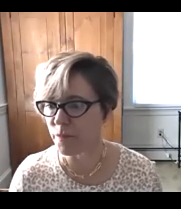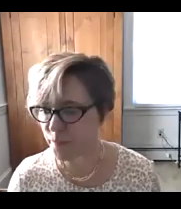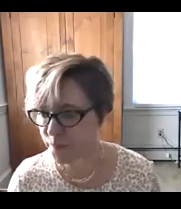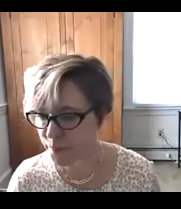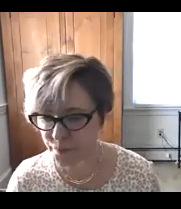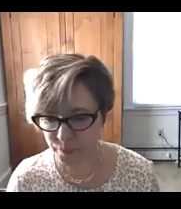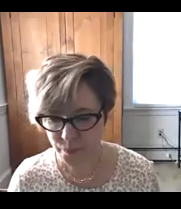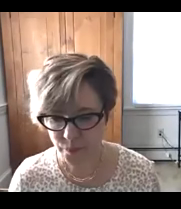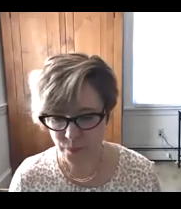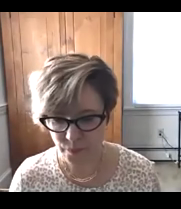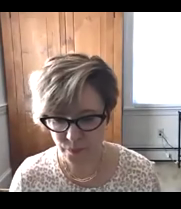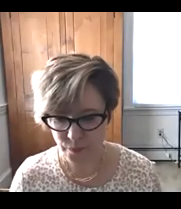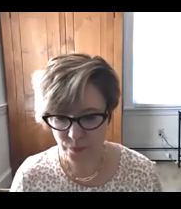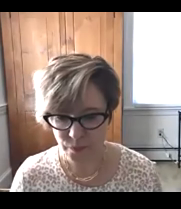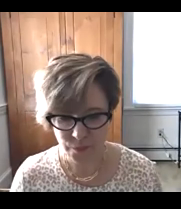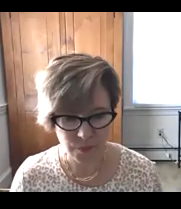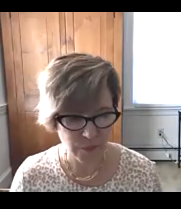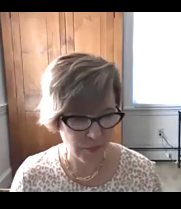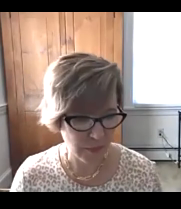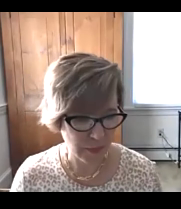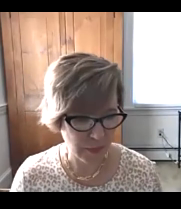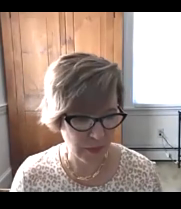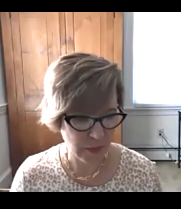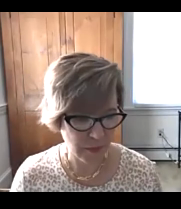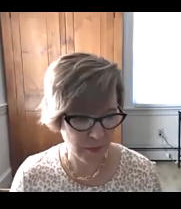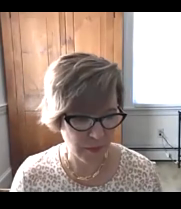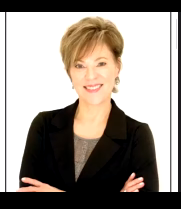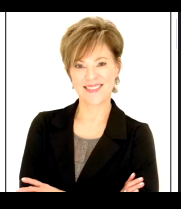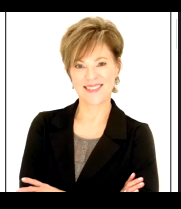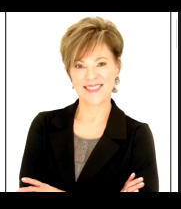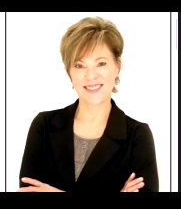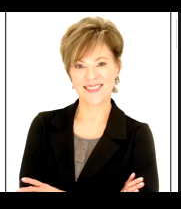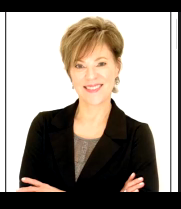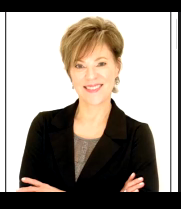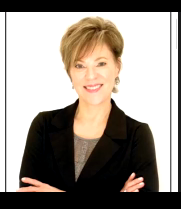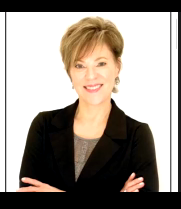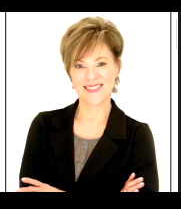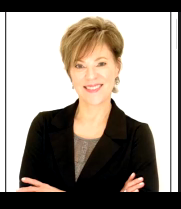us. Well, thank you, Michelle. And that was a very nice introduction. Thank you